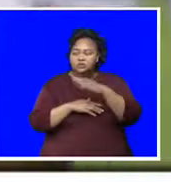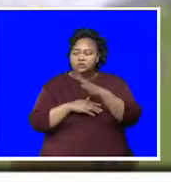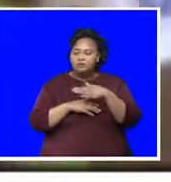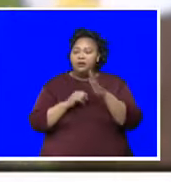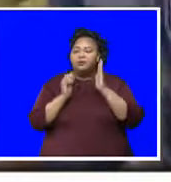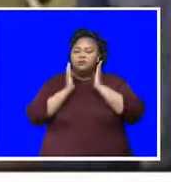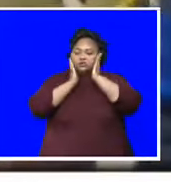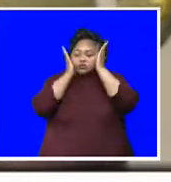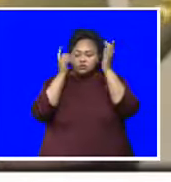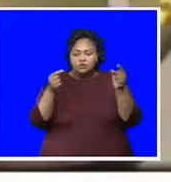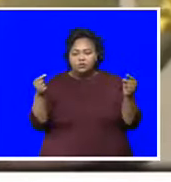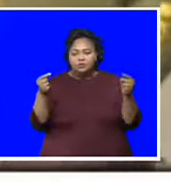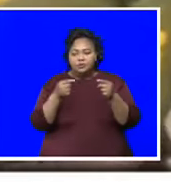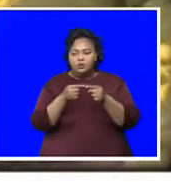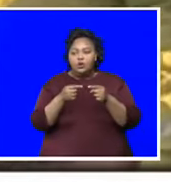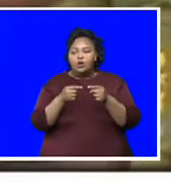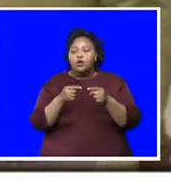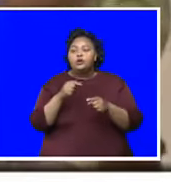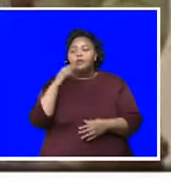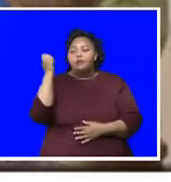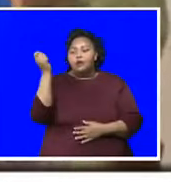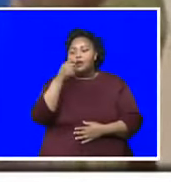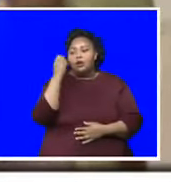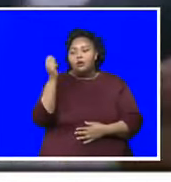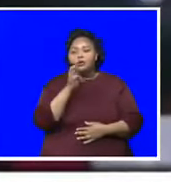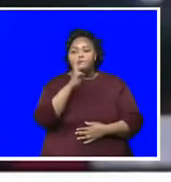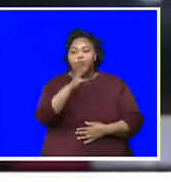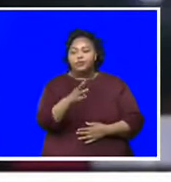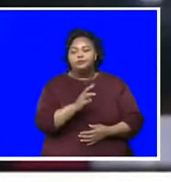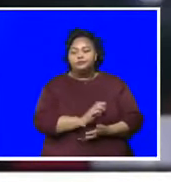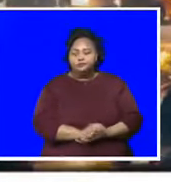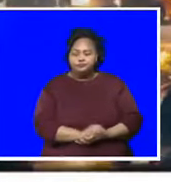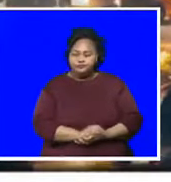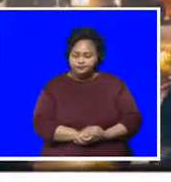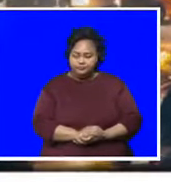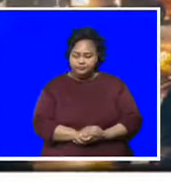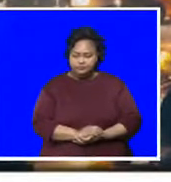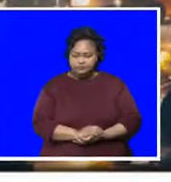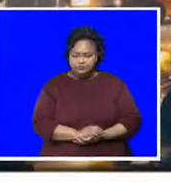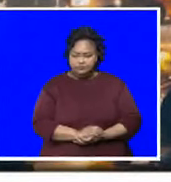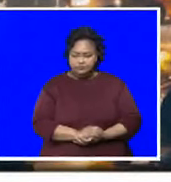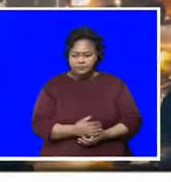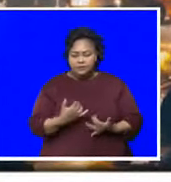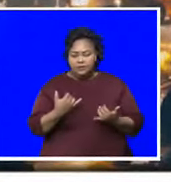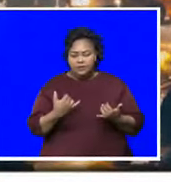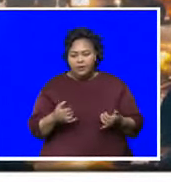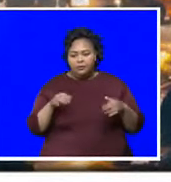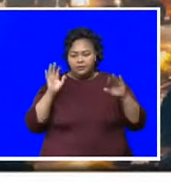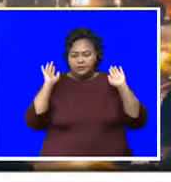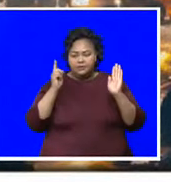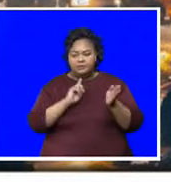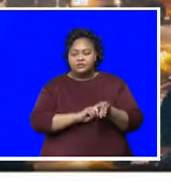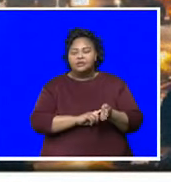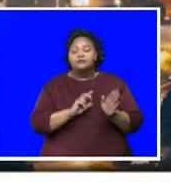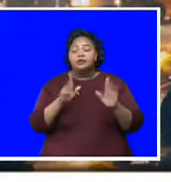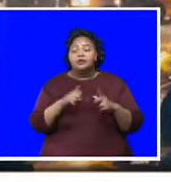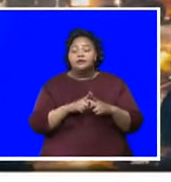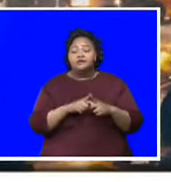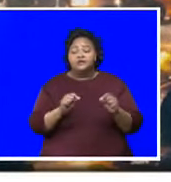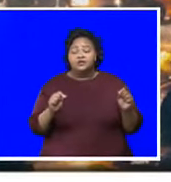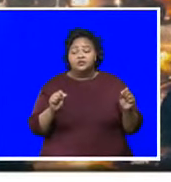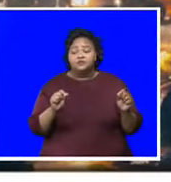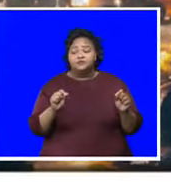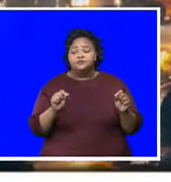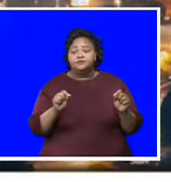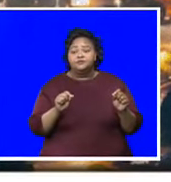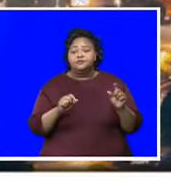Sports, Fabrice Musenera in the Republic of South Africa, in Durban. Well, that brings us to the conclusion of our news bulletin at 8 at